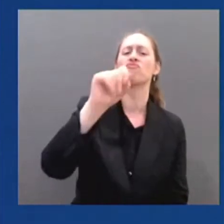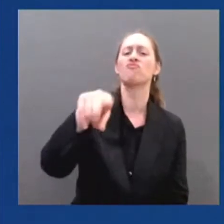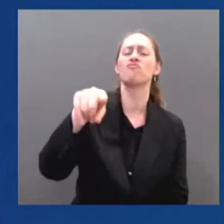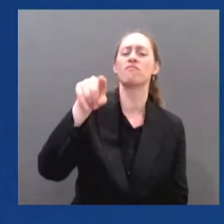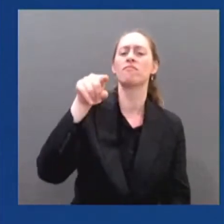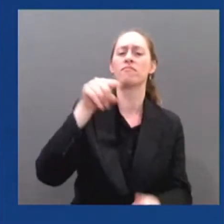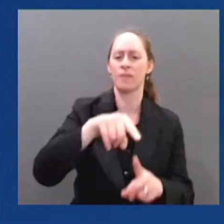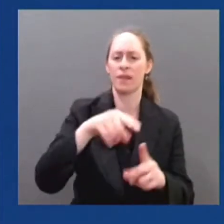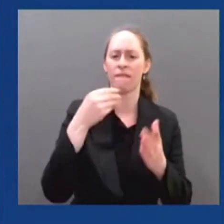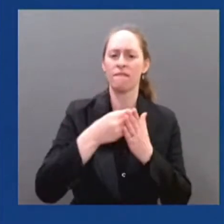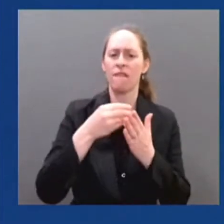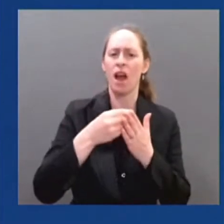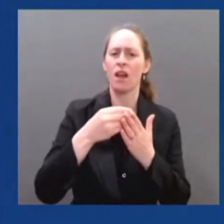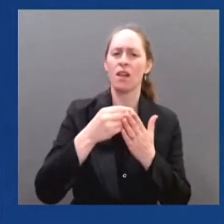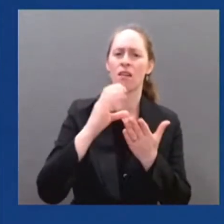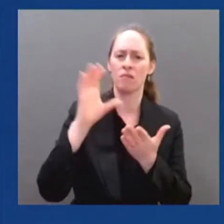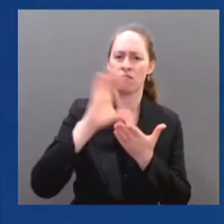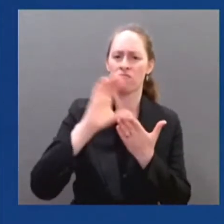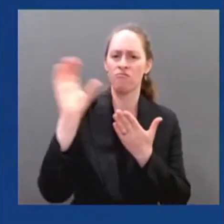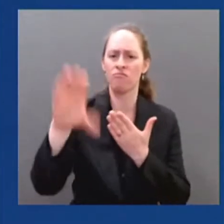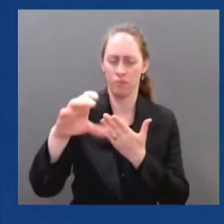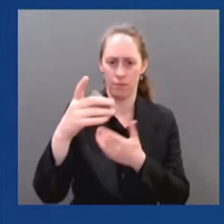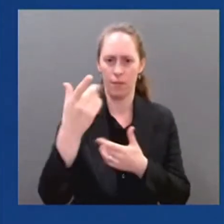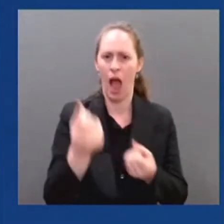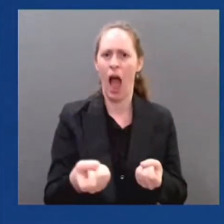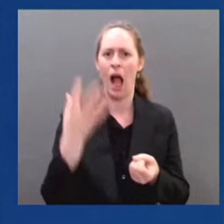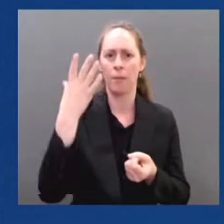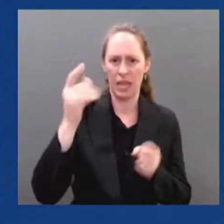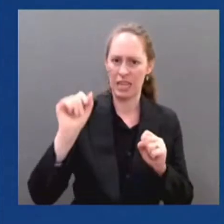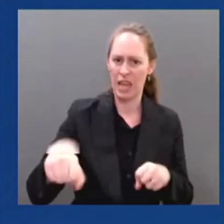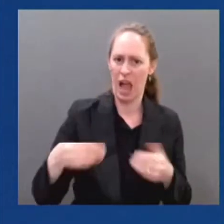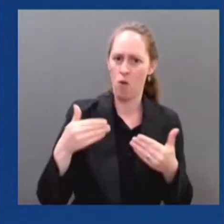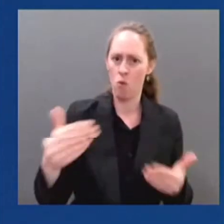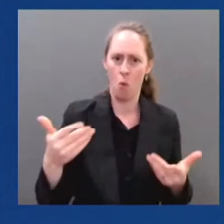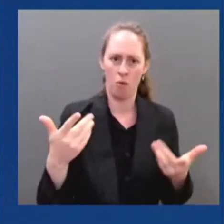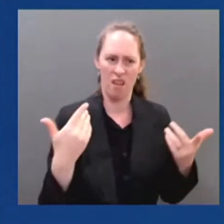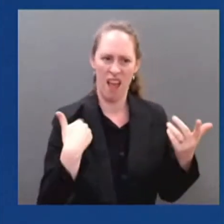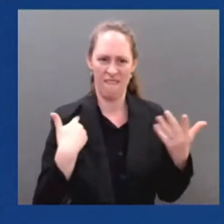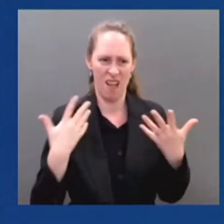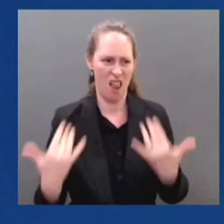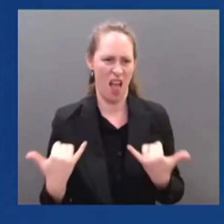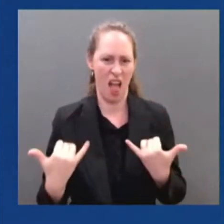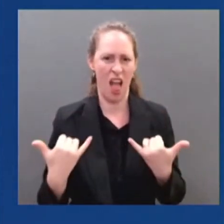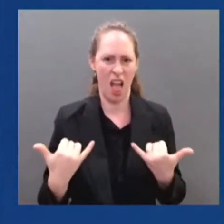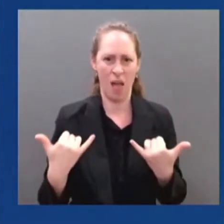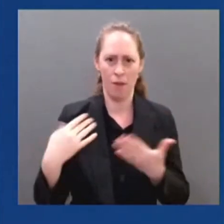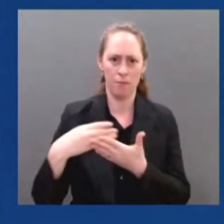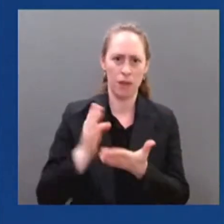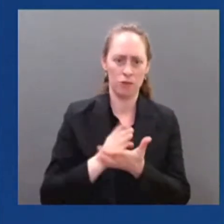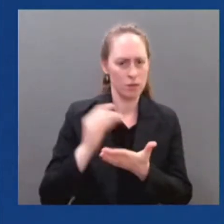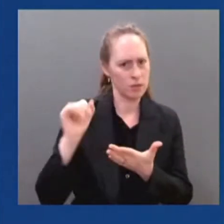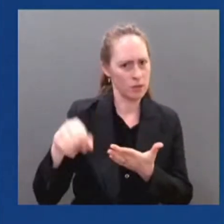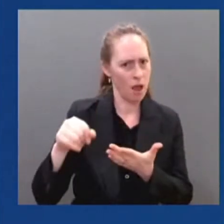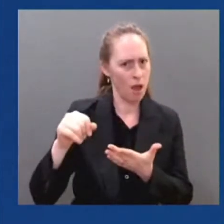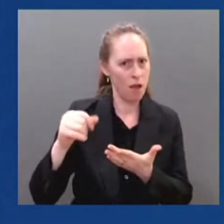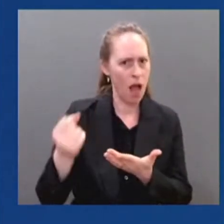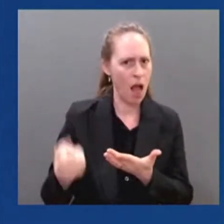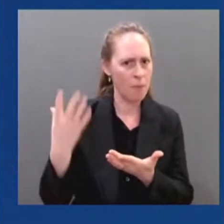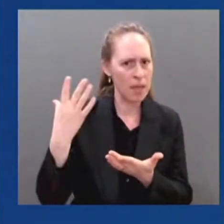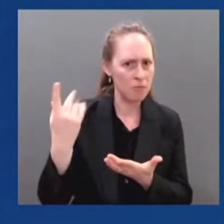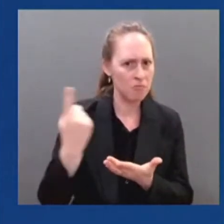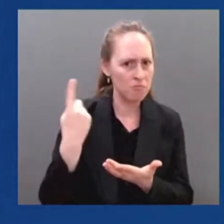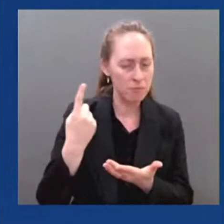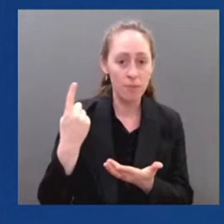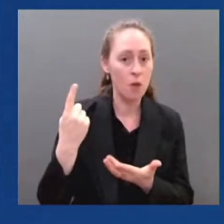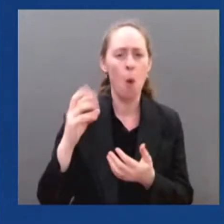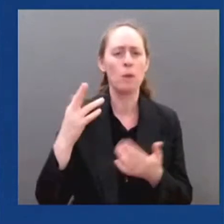money that you diverted, or when you might be able to announce that if it's still negotiations? And what